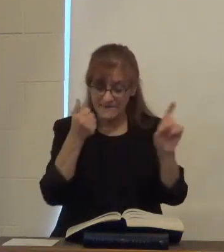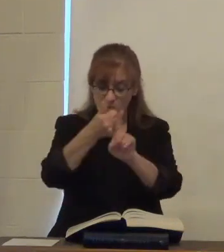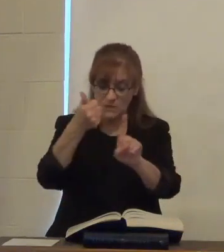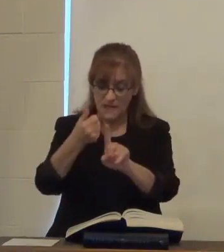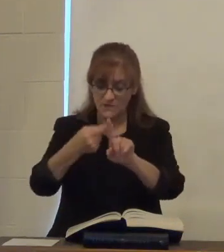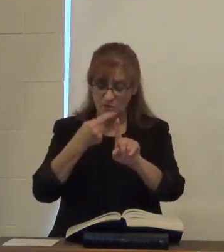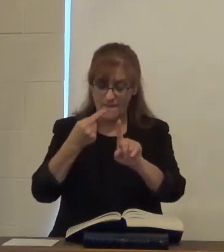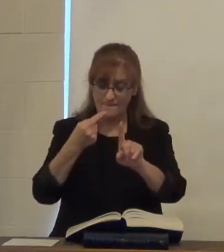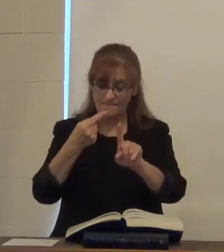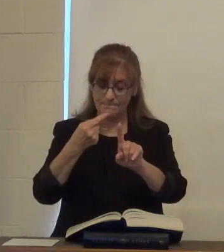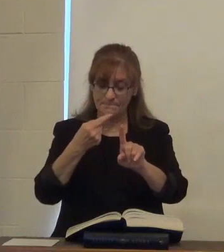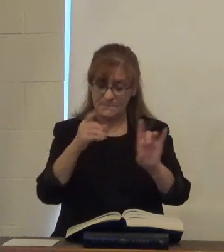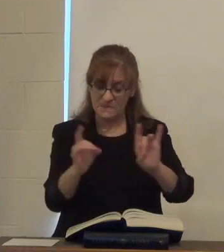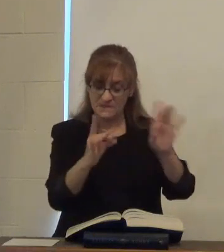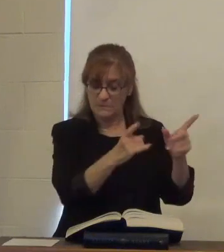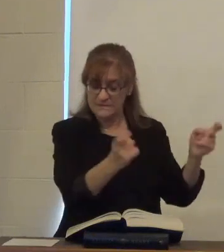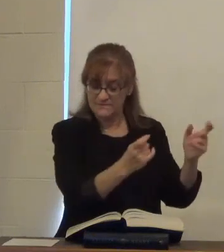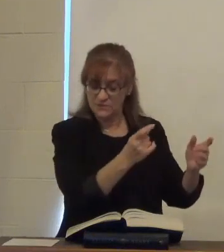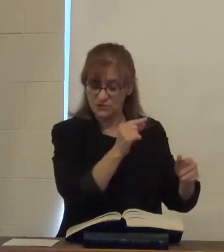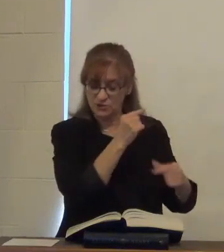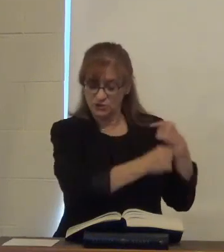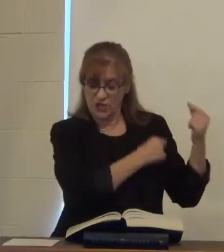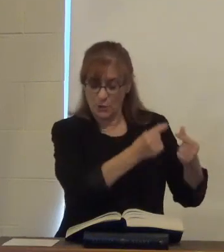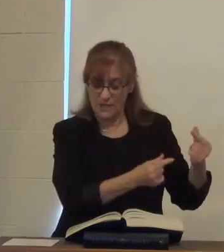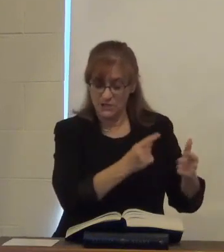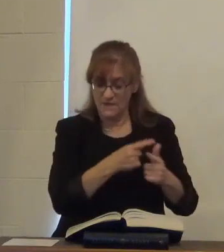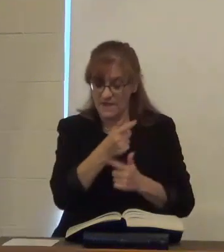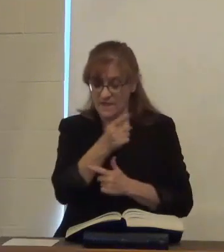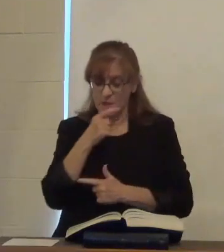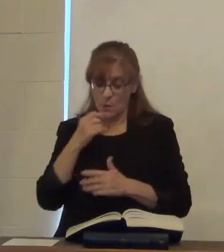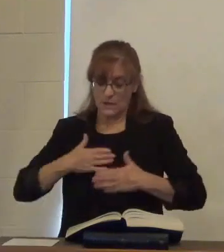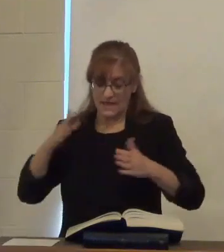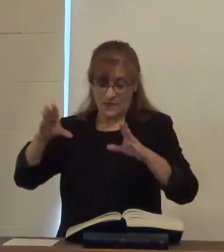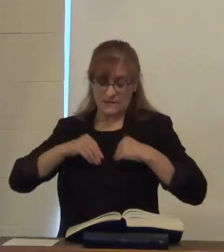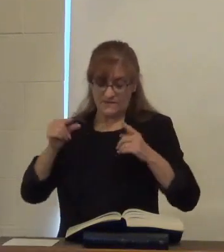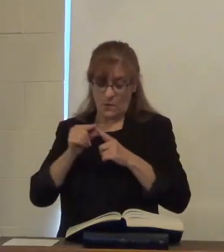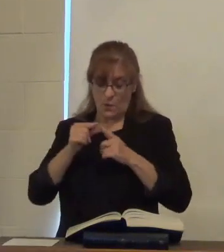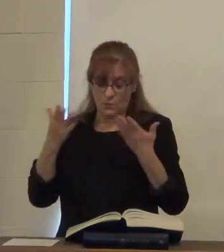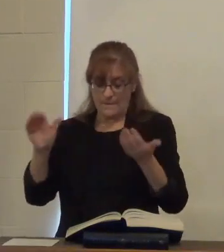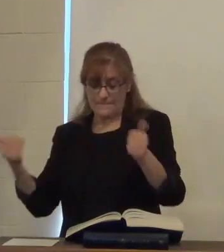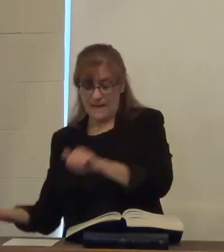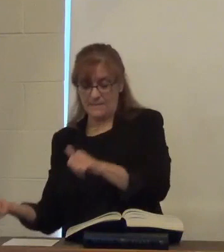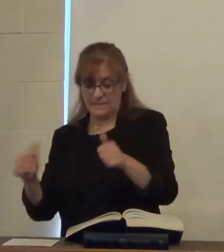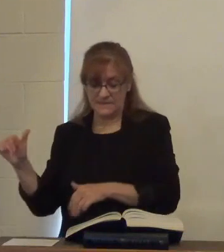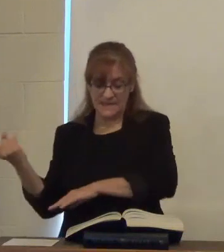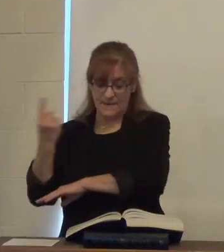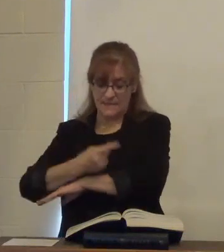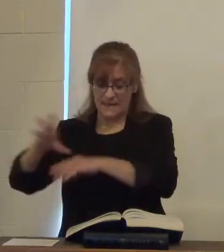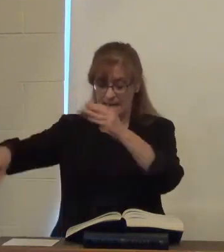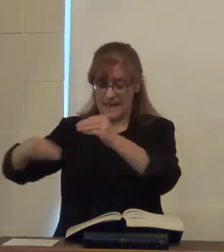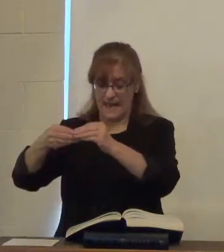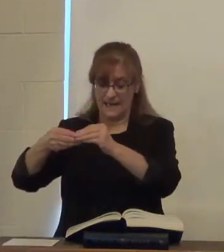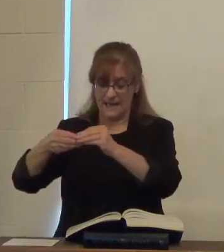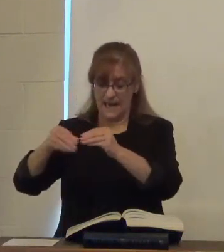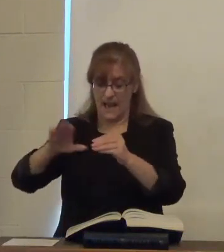from this untoward generation. Then they that gladly received the word were baptized, and the same day were added unto them